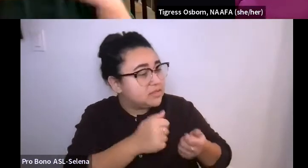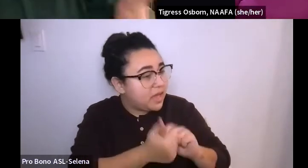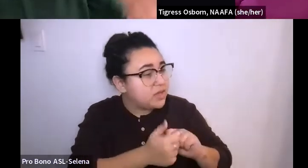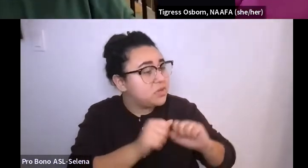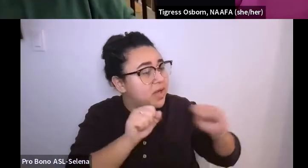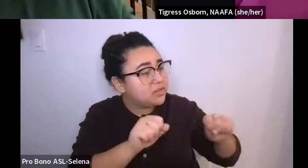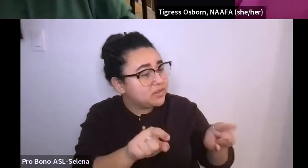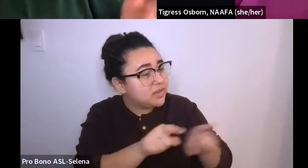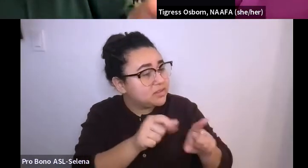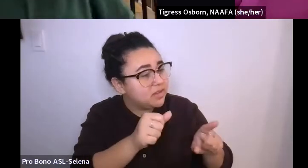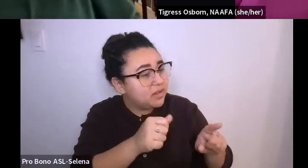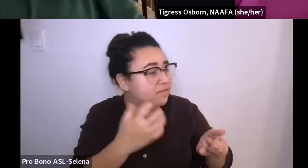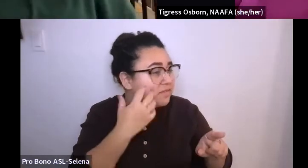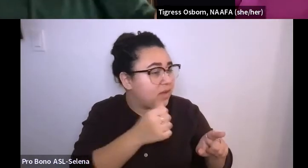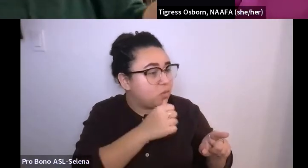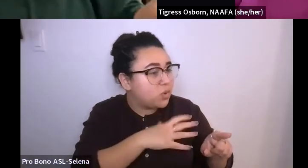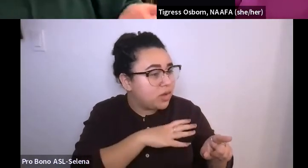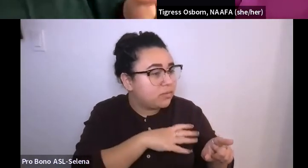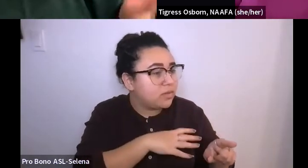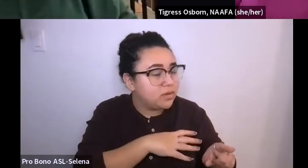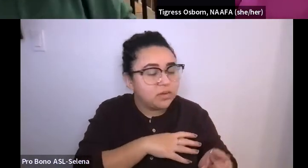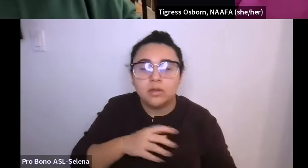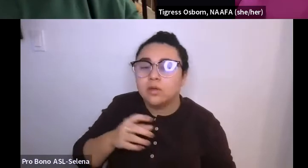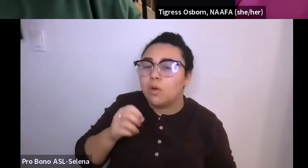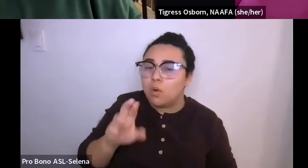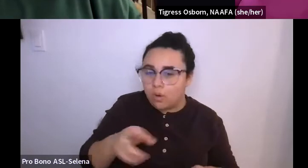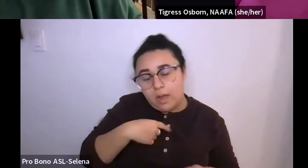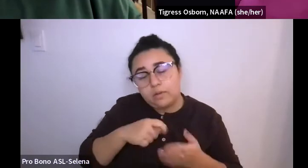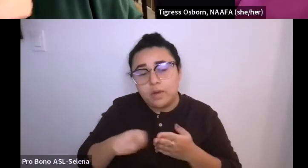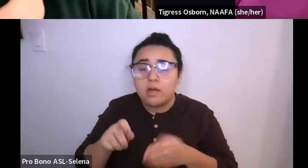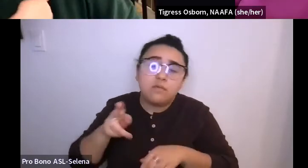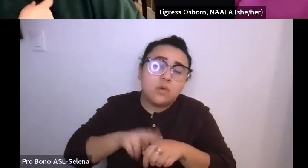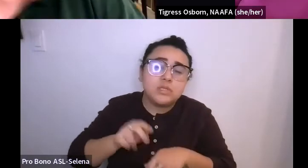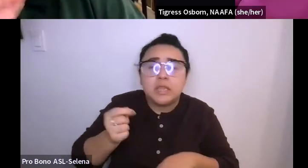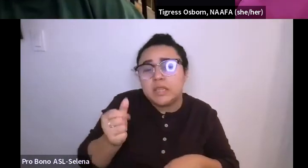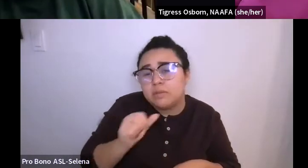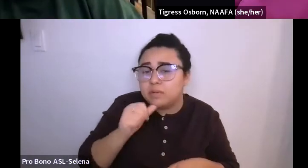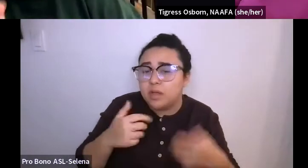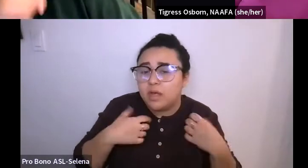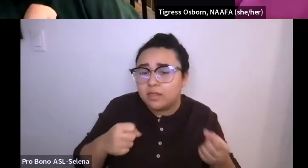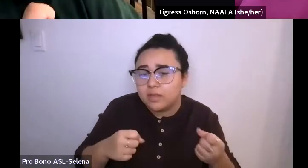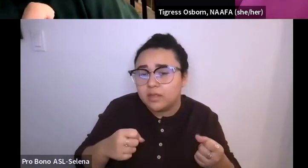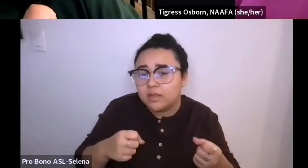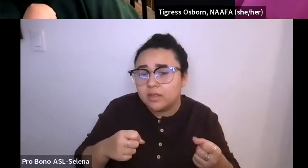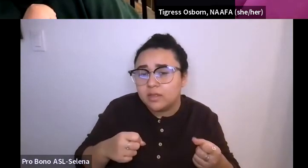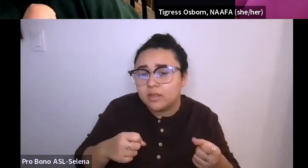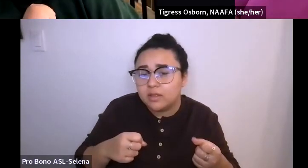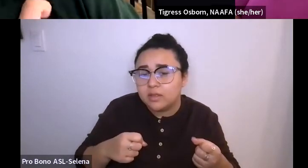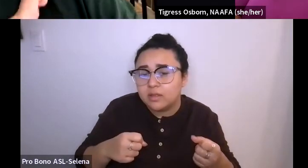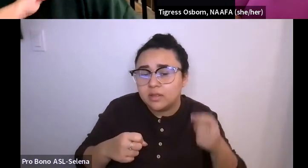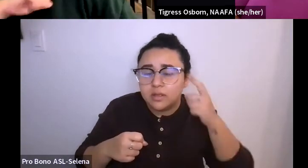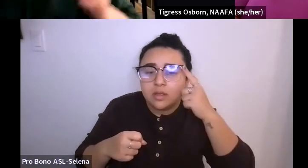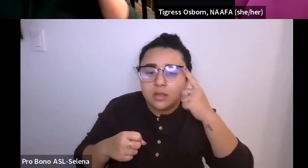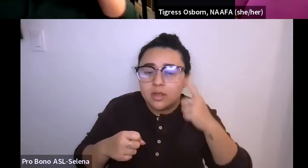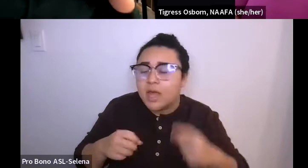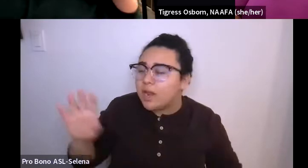Yeah. Or just like, of course it's a bit unhealthy, but blah, blah. So then I was like, oh, no, you were right. We are going to have this